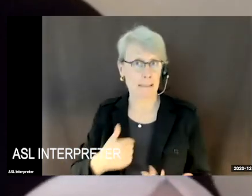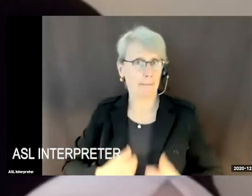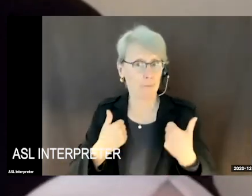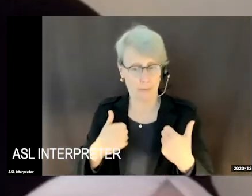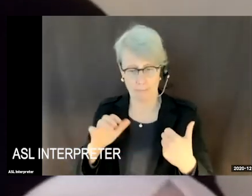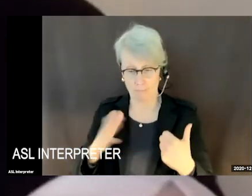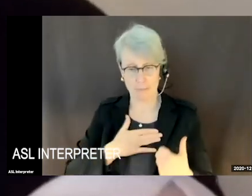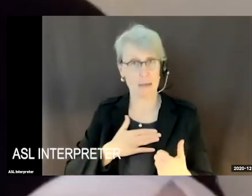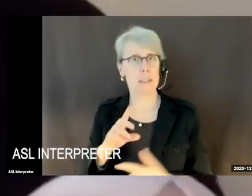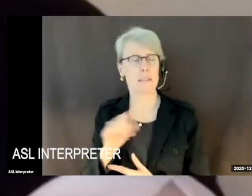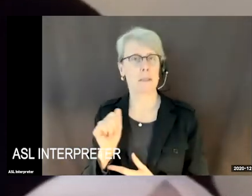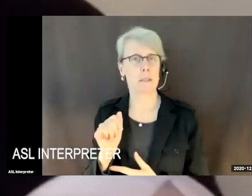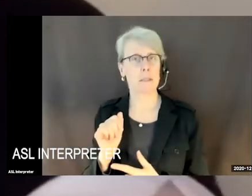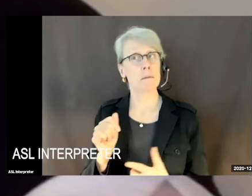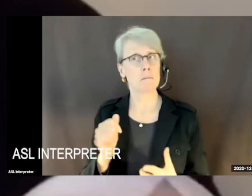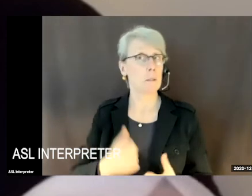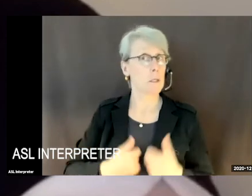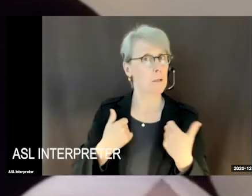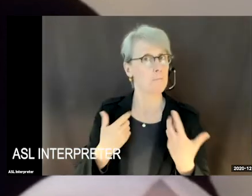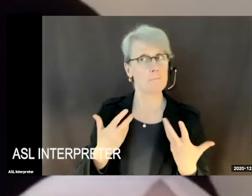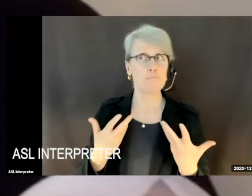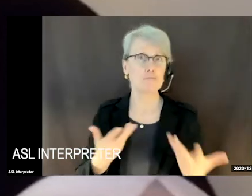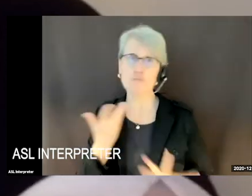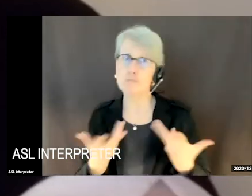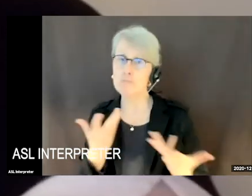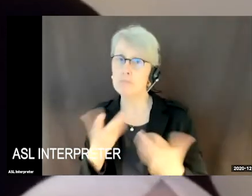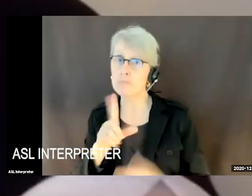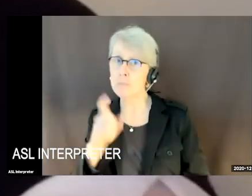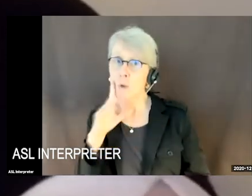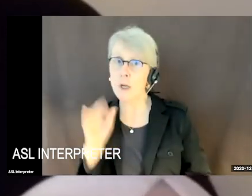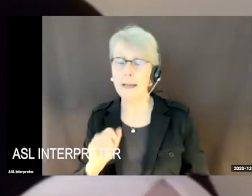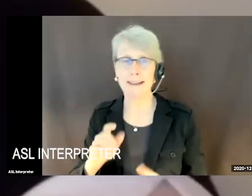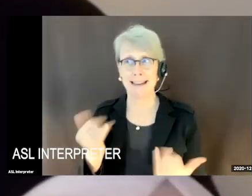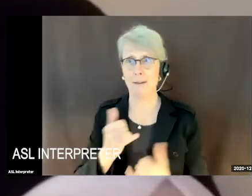it is to live here with my having a disability,